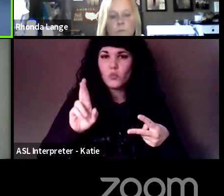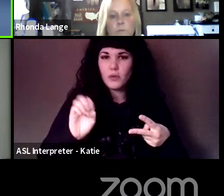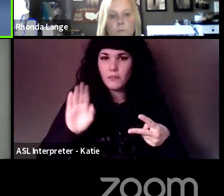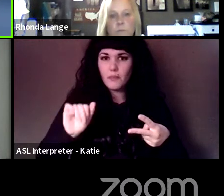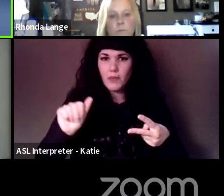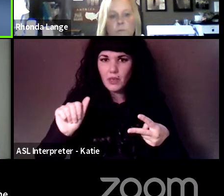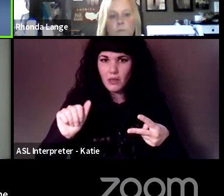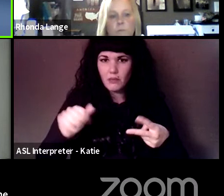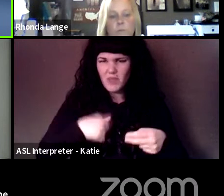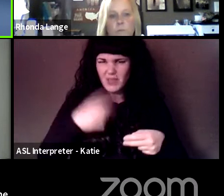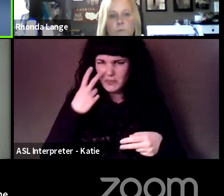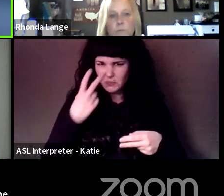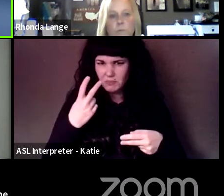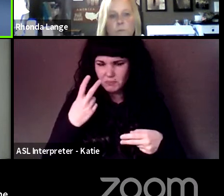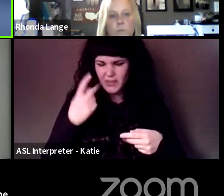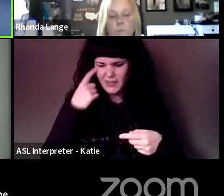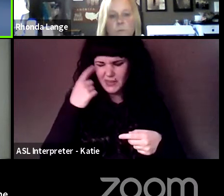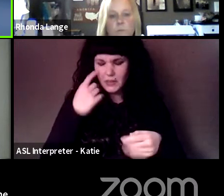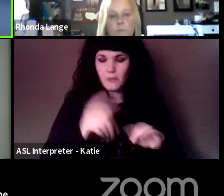didn't see that on your chart.